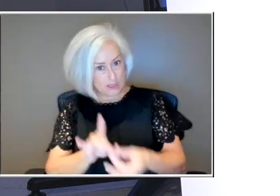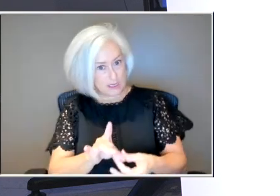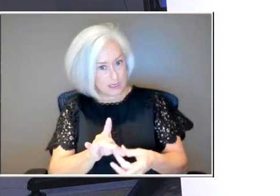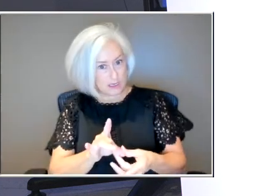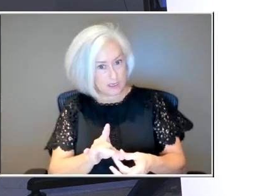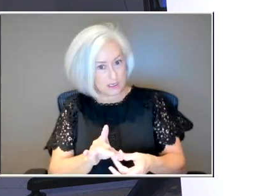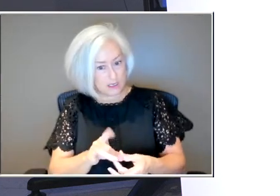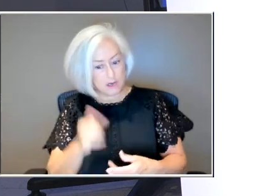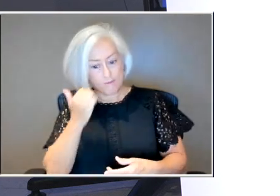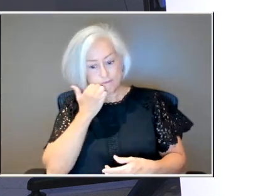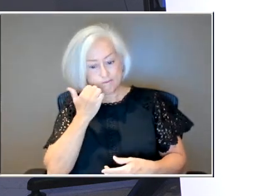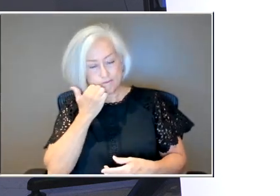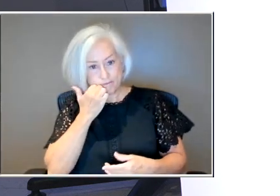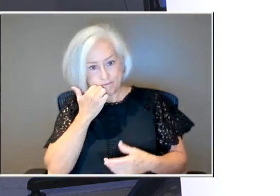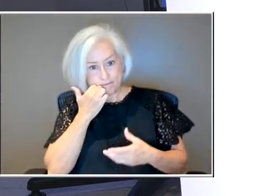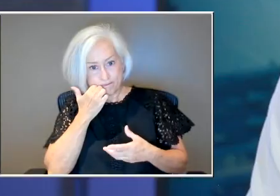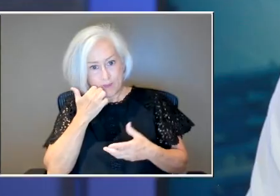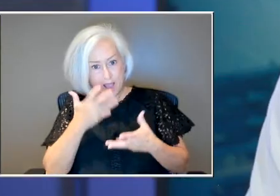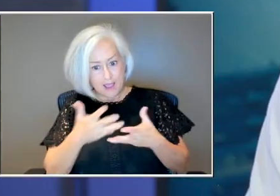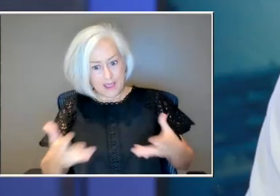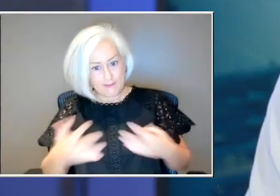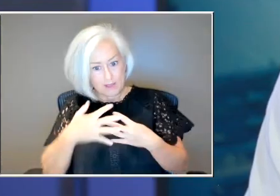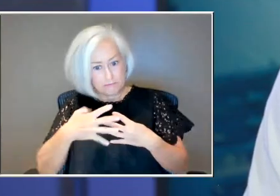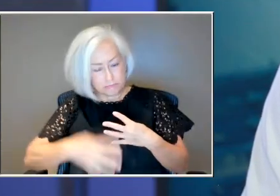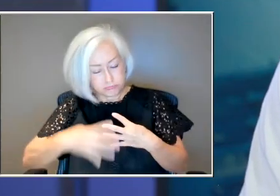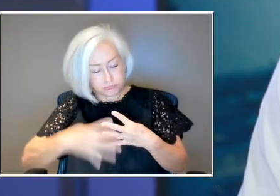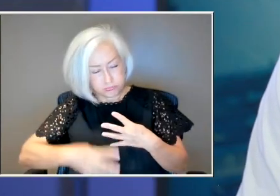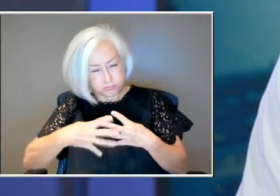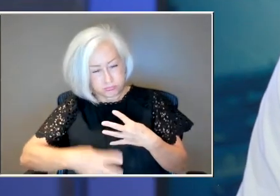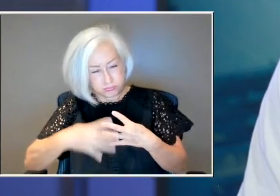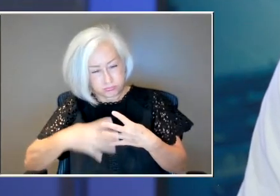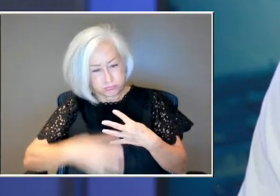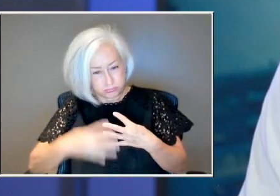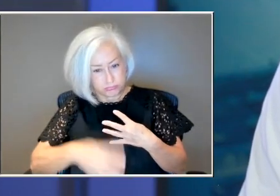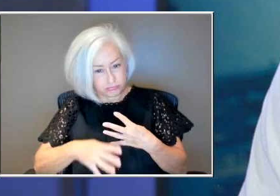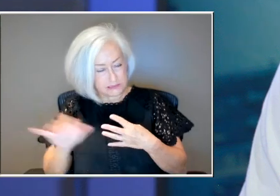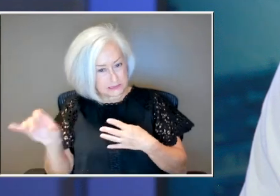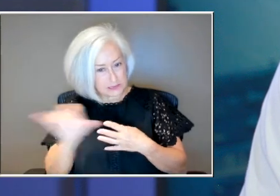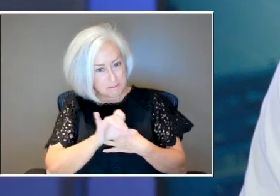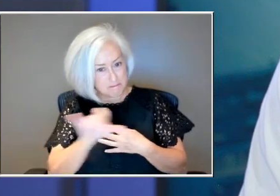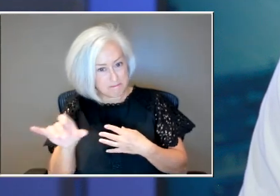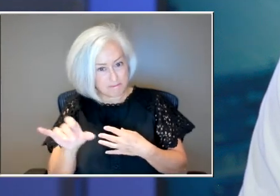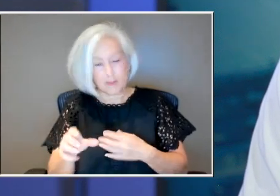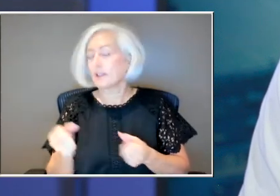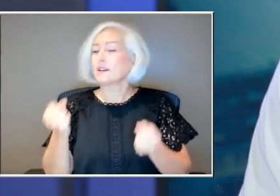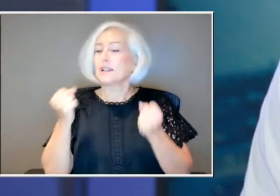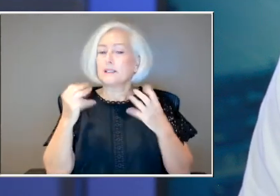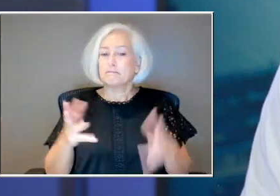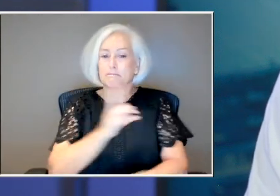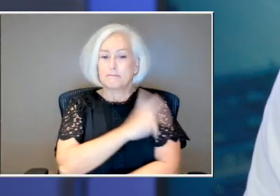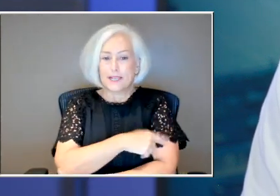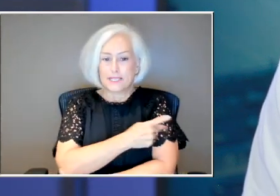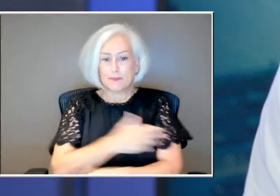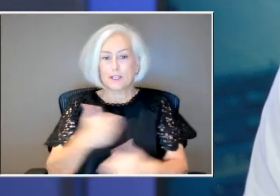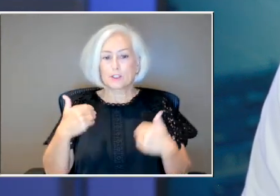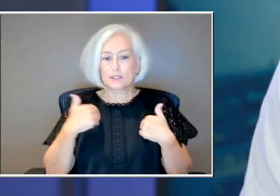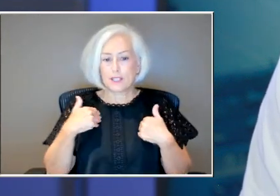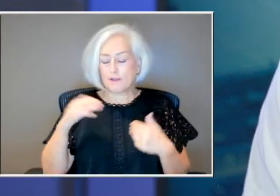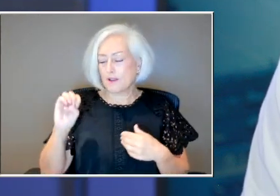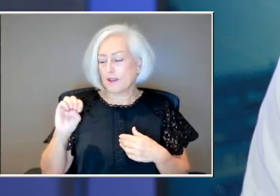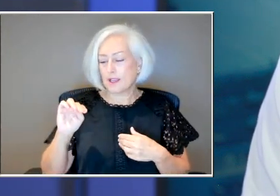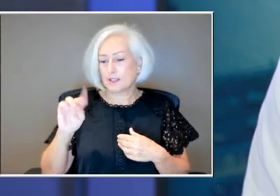school, what does that mean for down the road? Yeah, the pain, again, many patients, with endometriosis begin to experience these symptoms in their